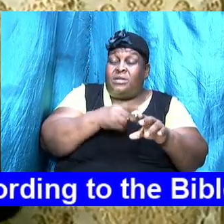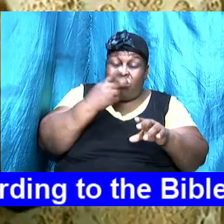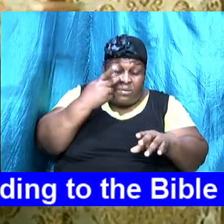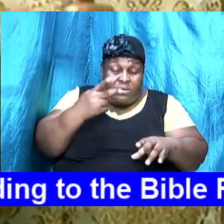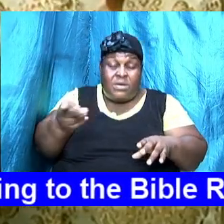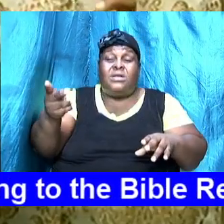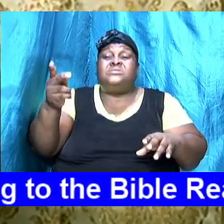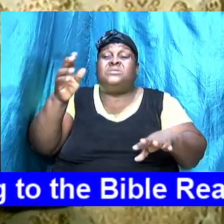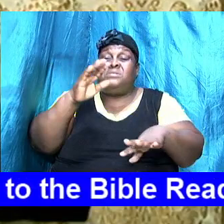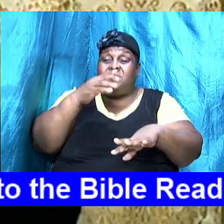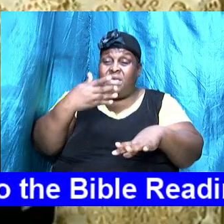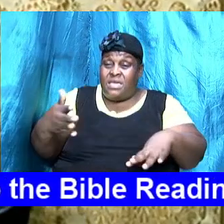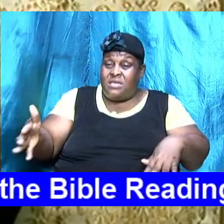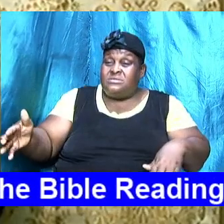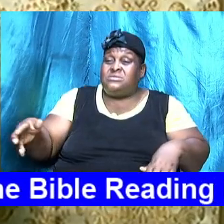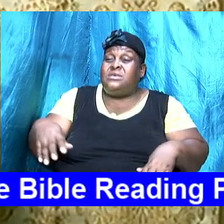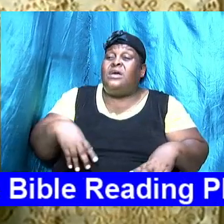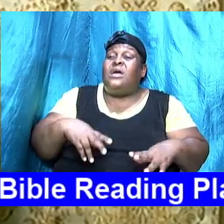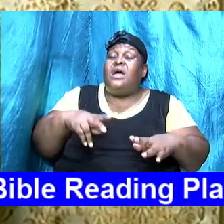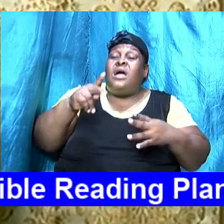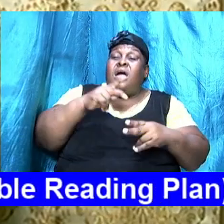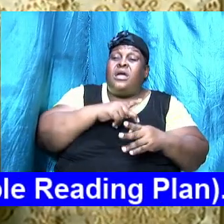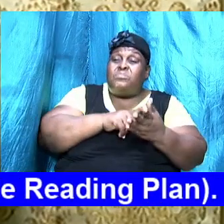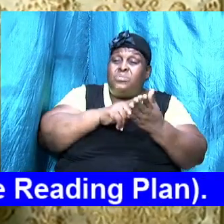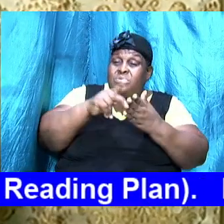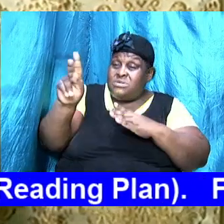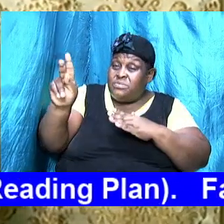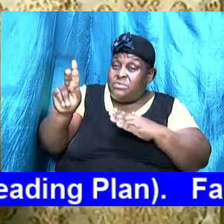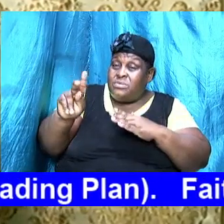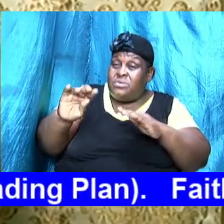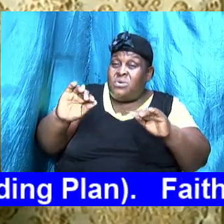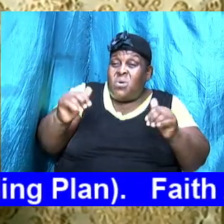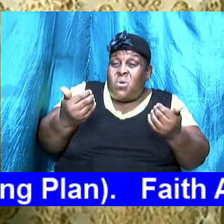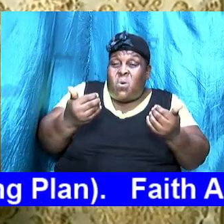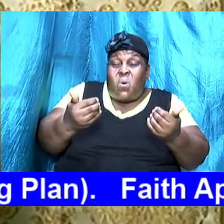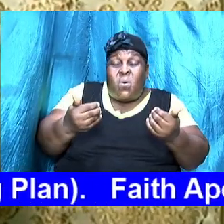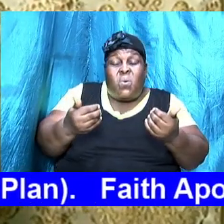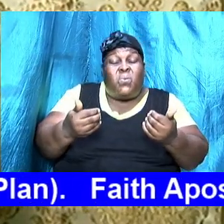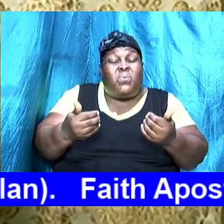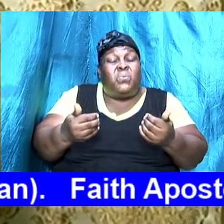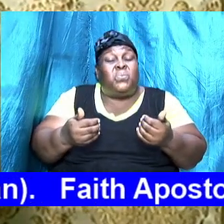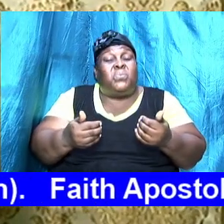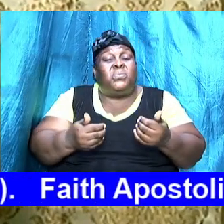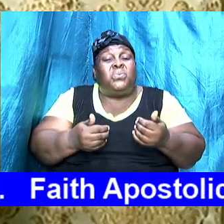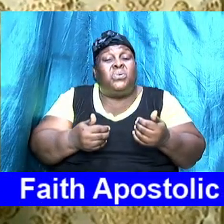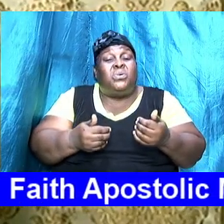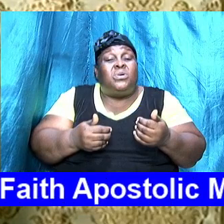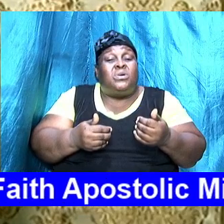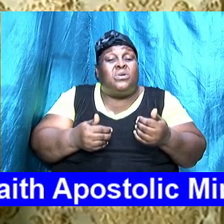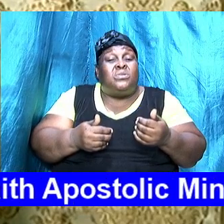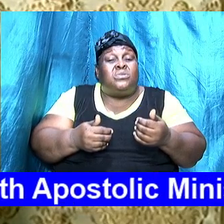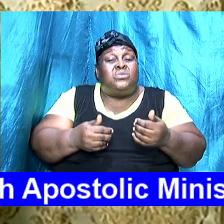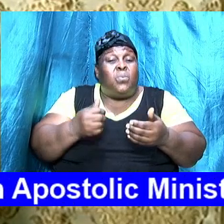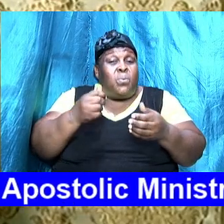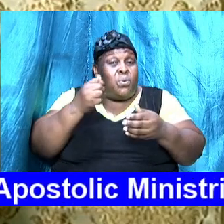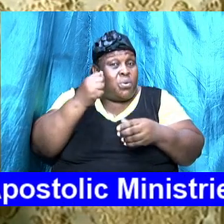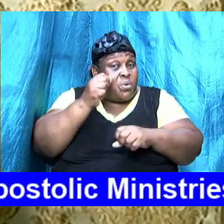principles how to position ourselves to get into this thing. We must first have relationship with God, you